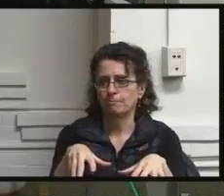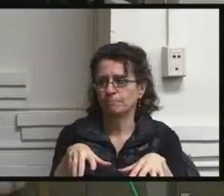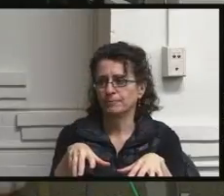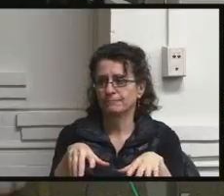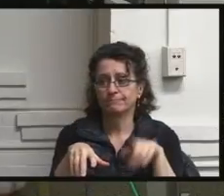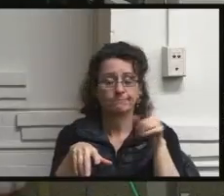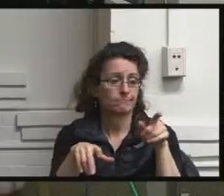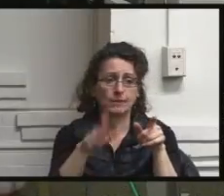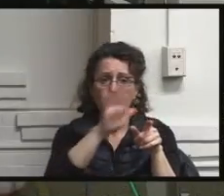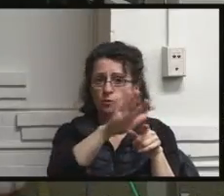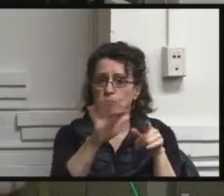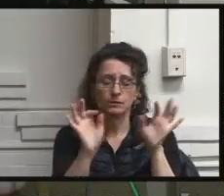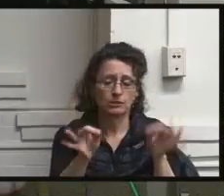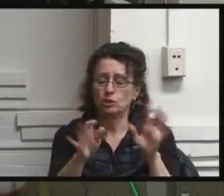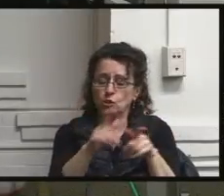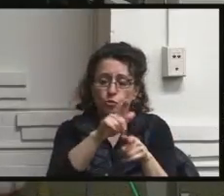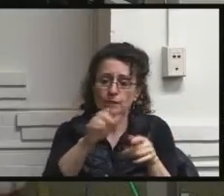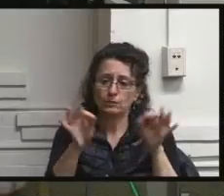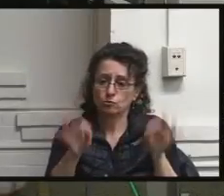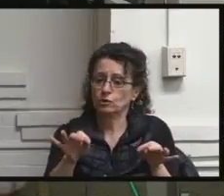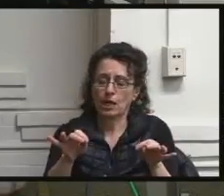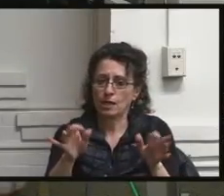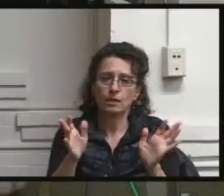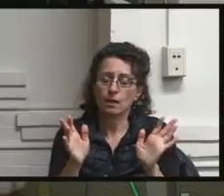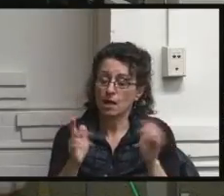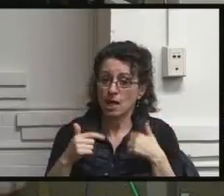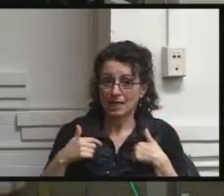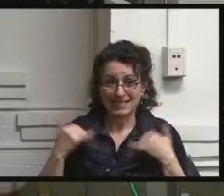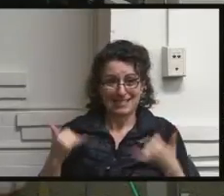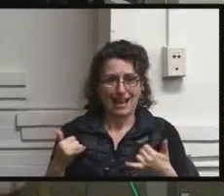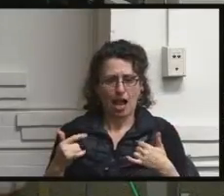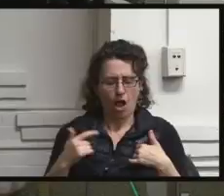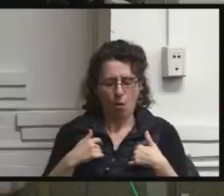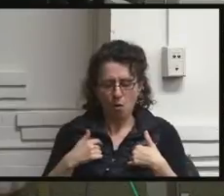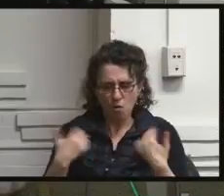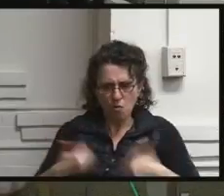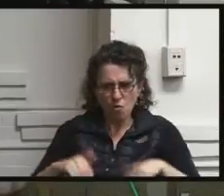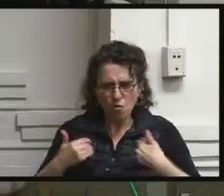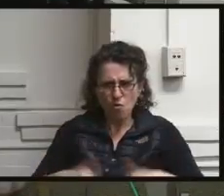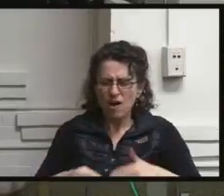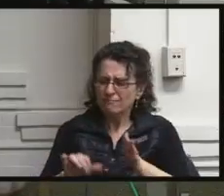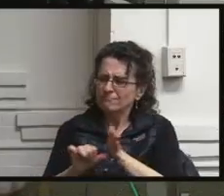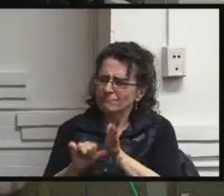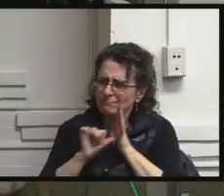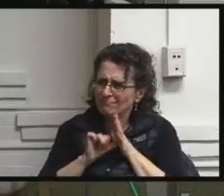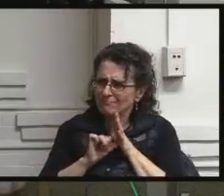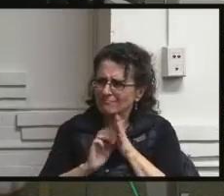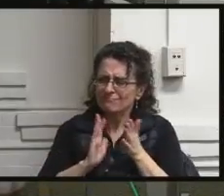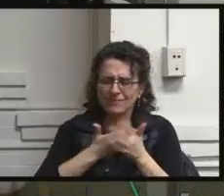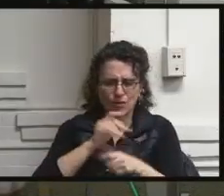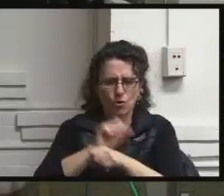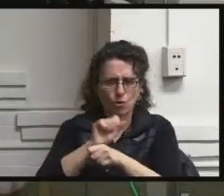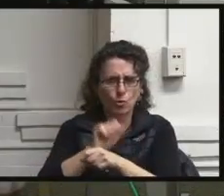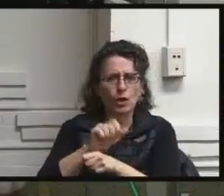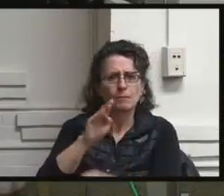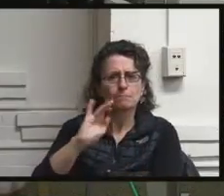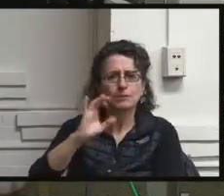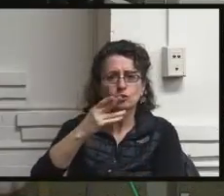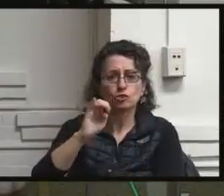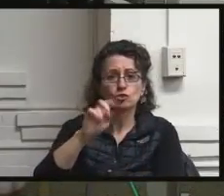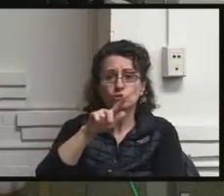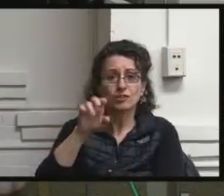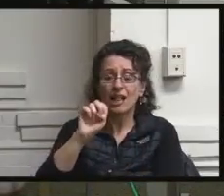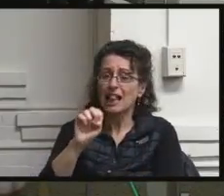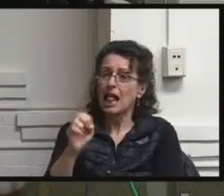another organization. Because I believe that the work that Michelle, who stepped up to the plate, who really